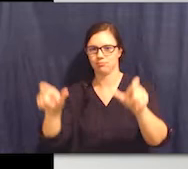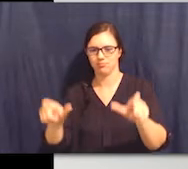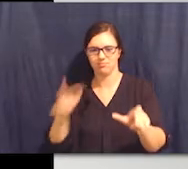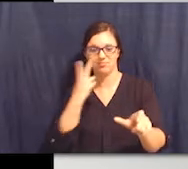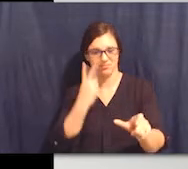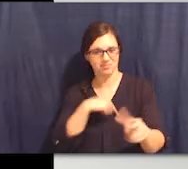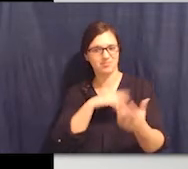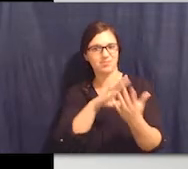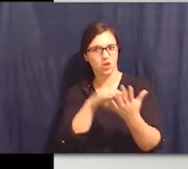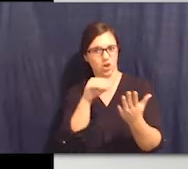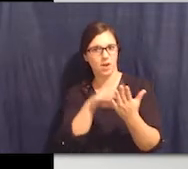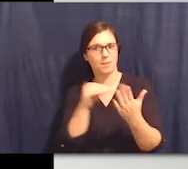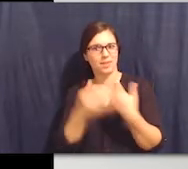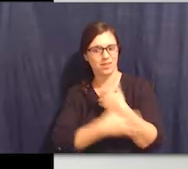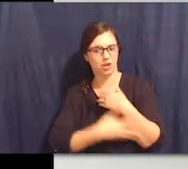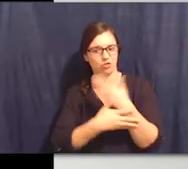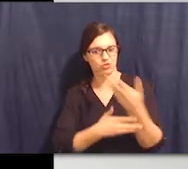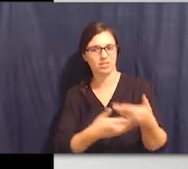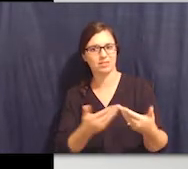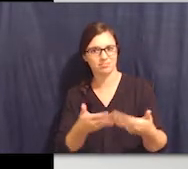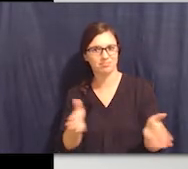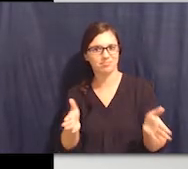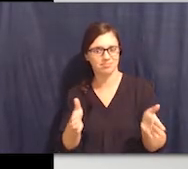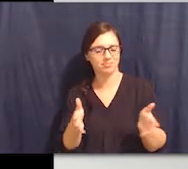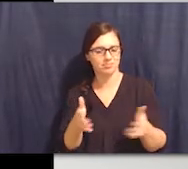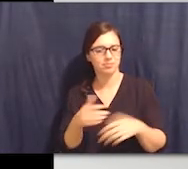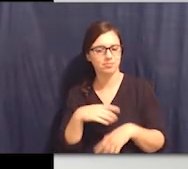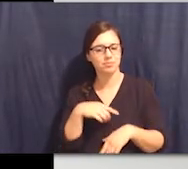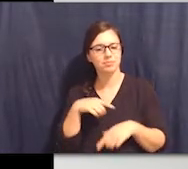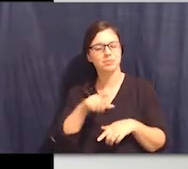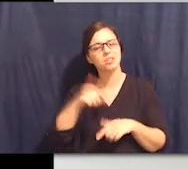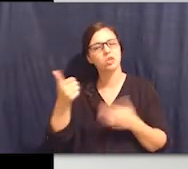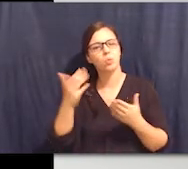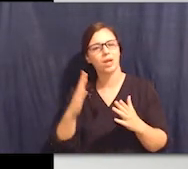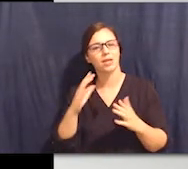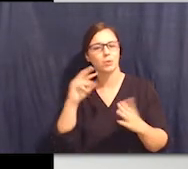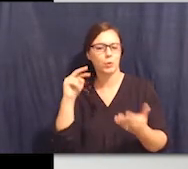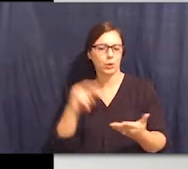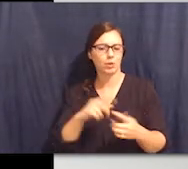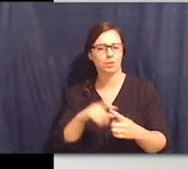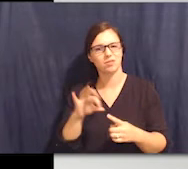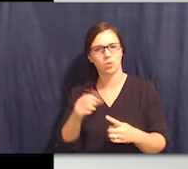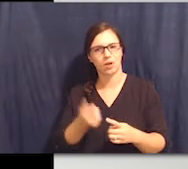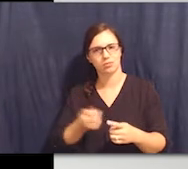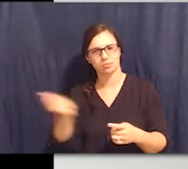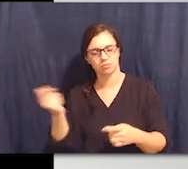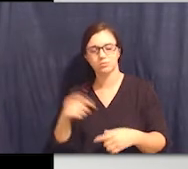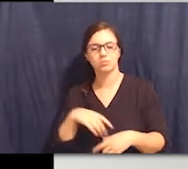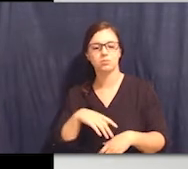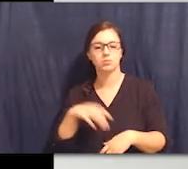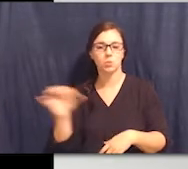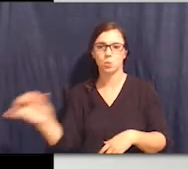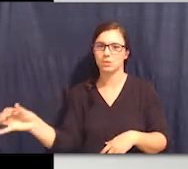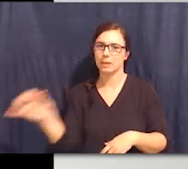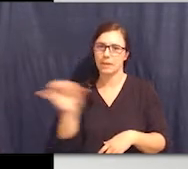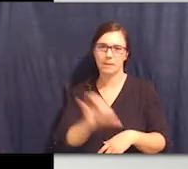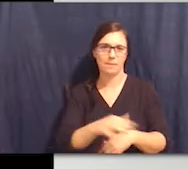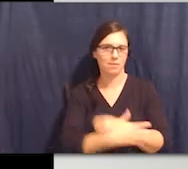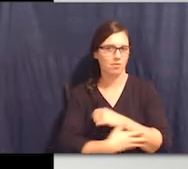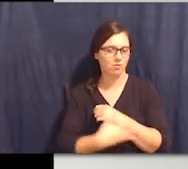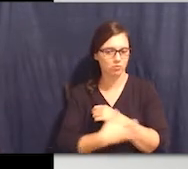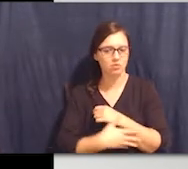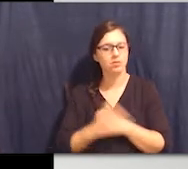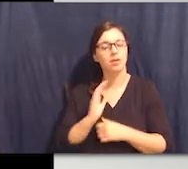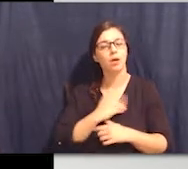mirror the nation in a lot of ways. This is another way to look at that, but just takes out the Florida. So just like the nation, our